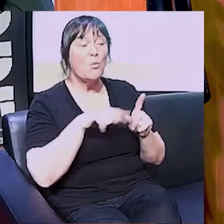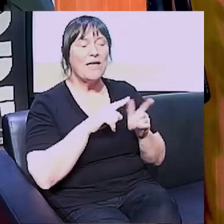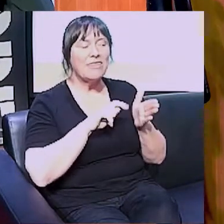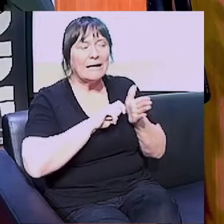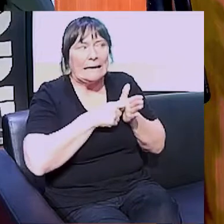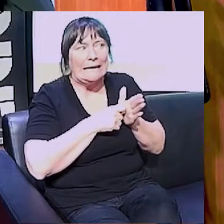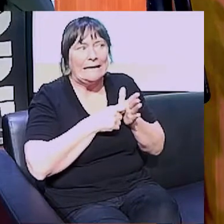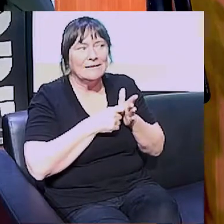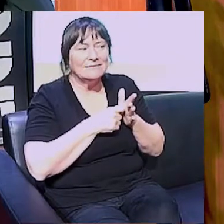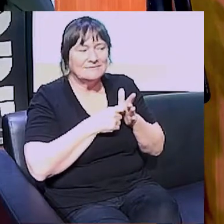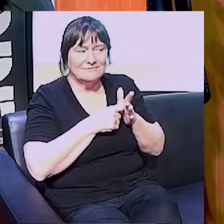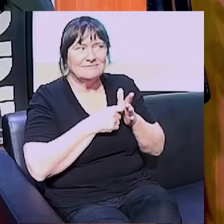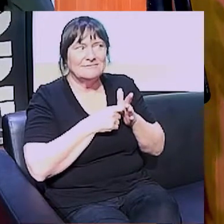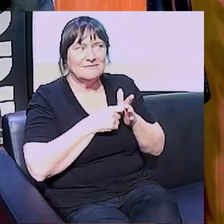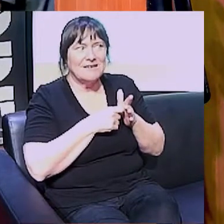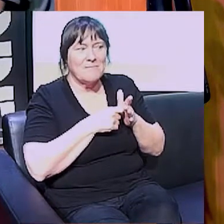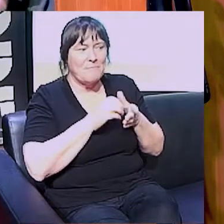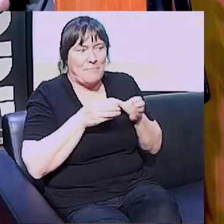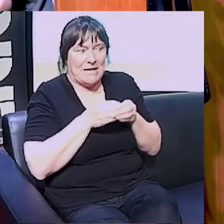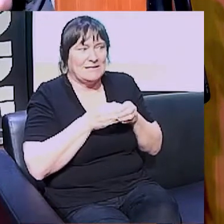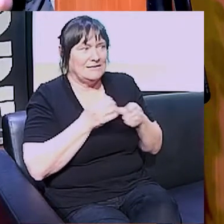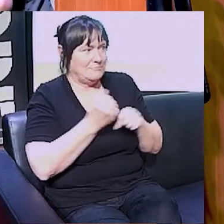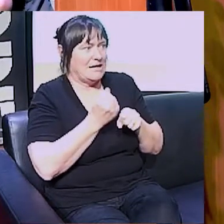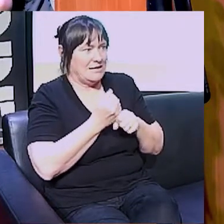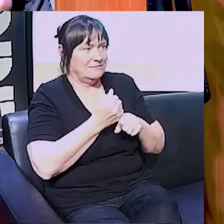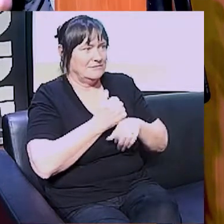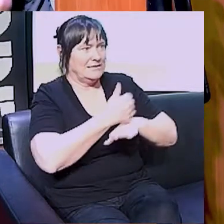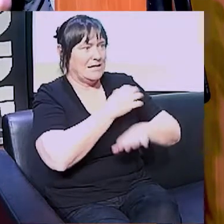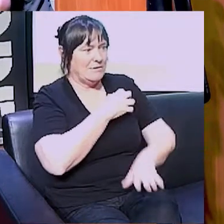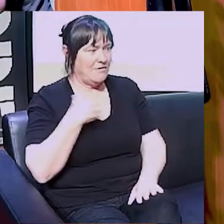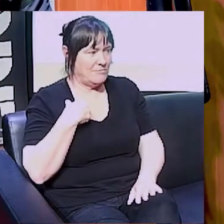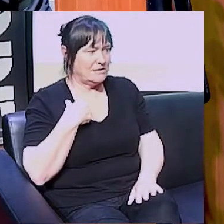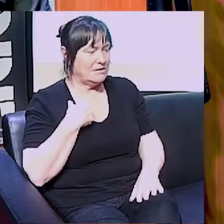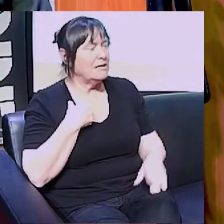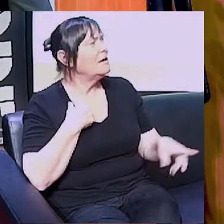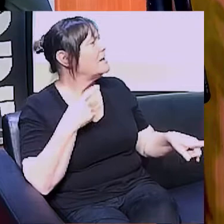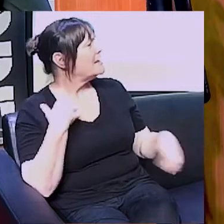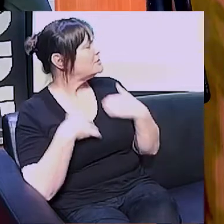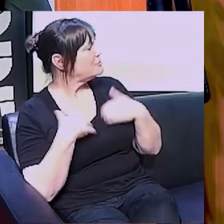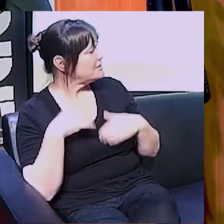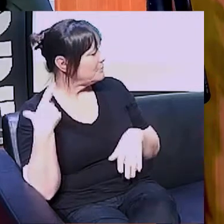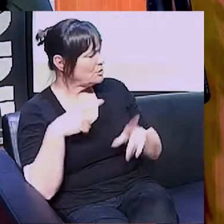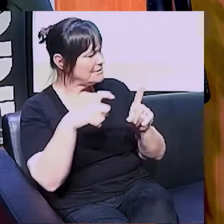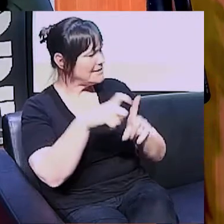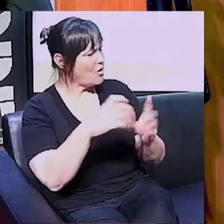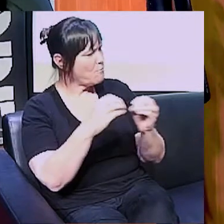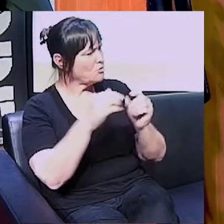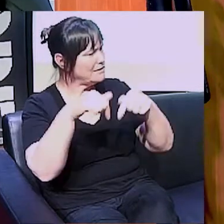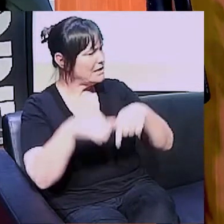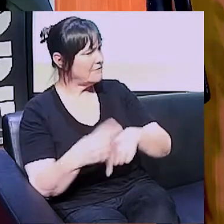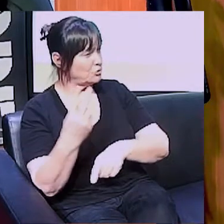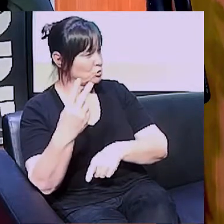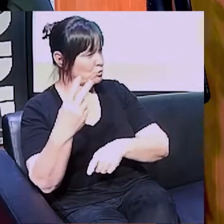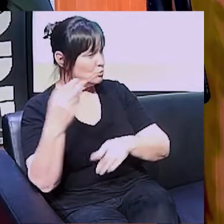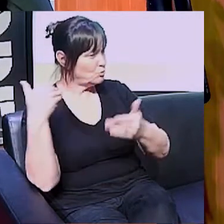This is an interesting point, because Darragh has been here for one term, two terms? Two terms, as albeit